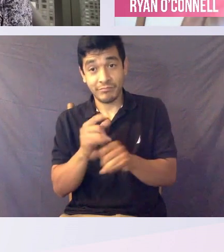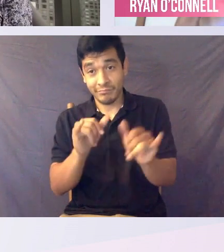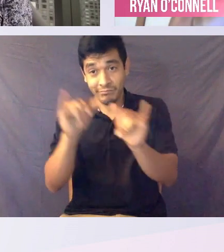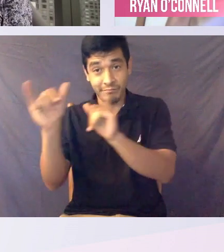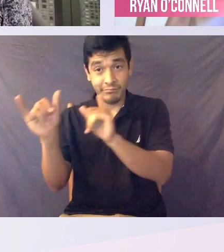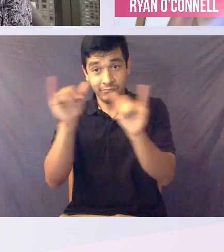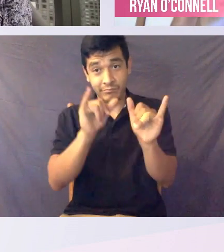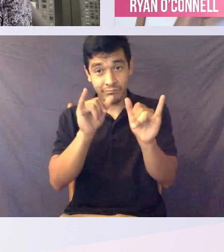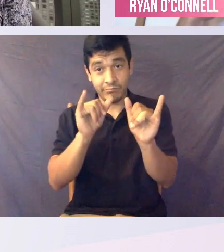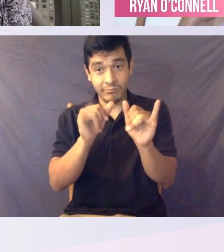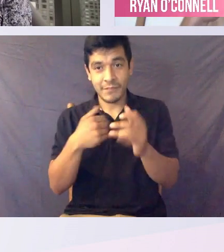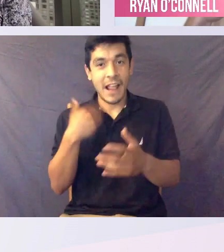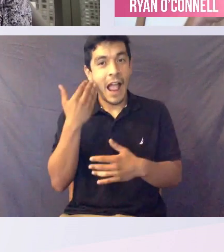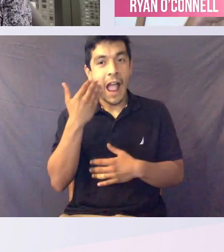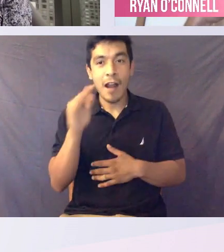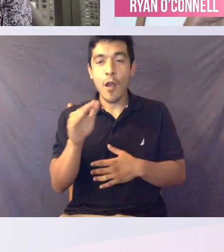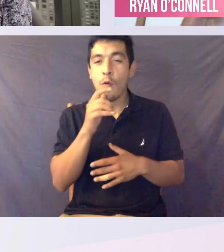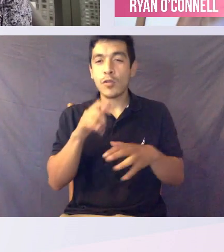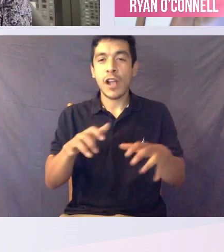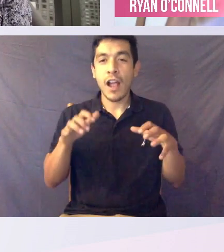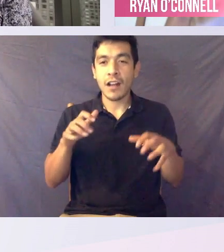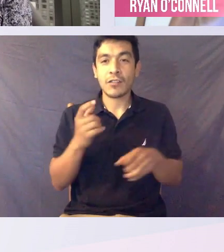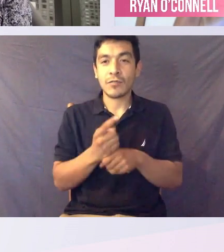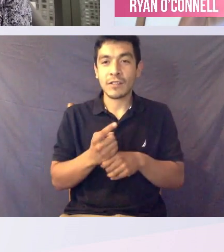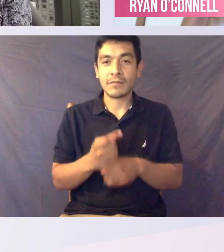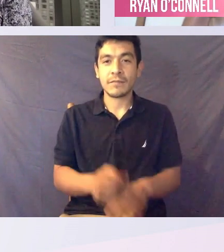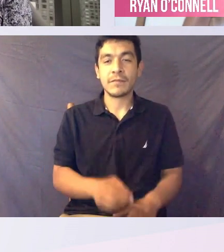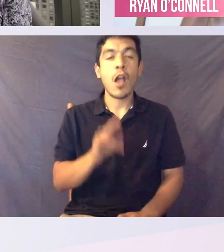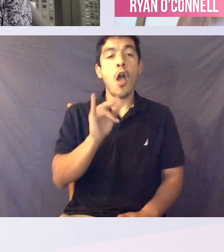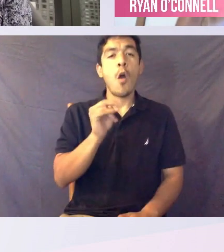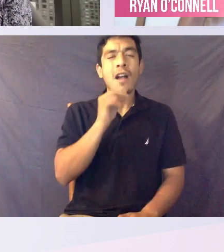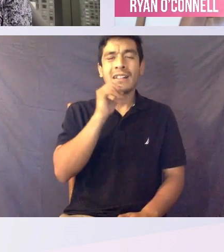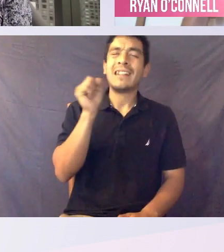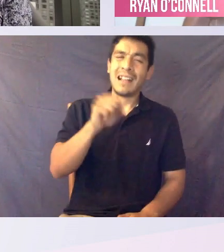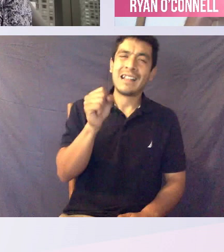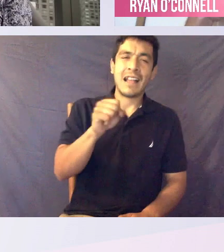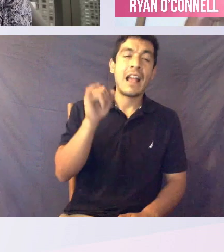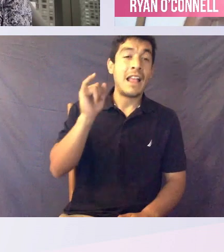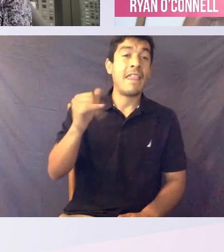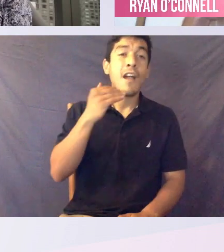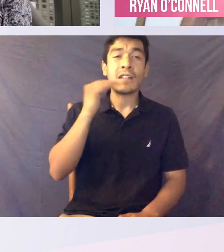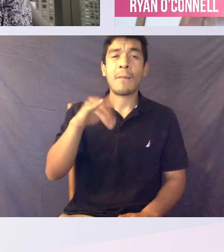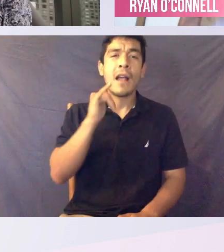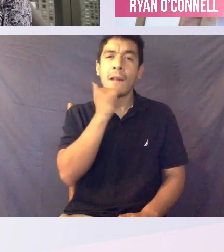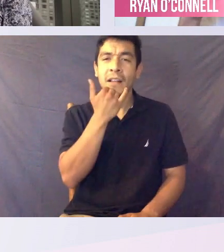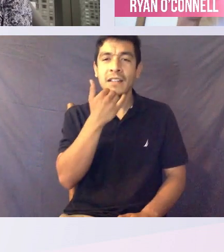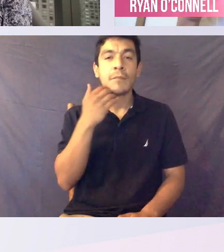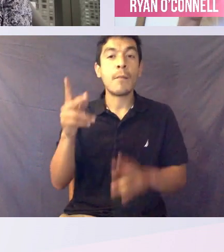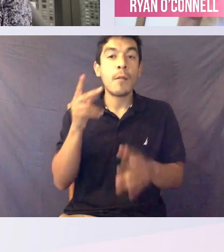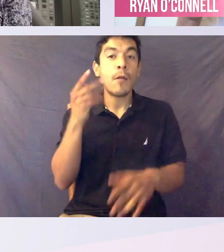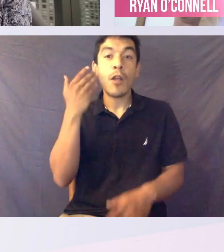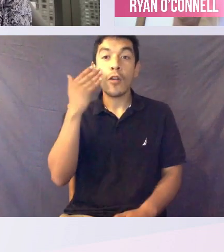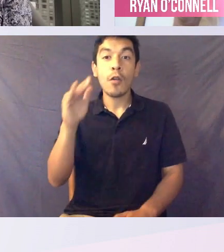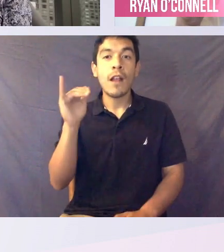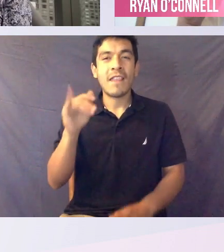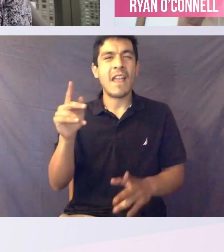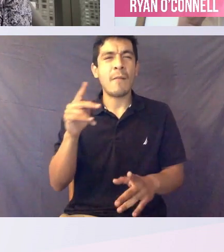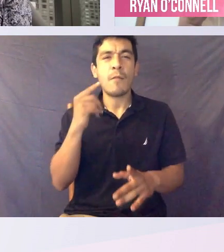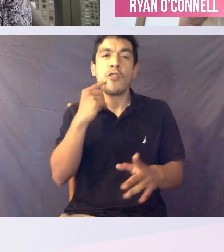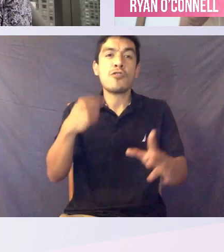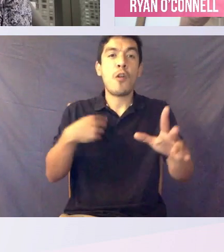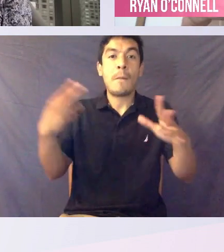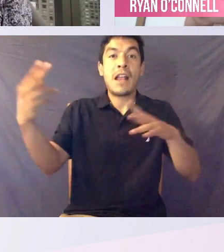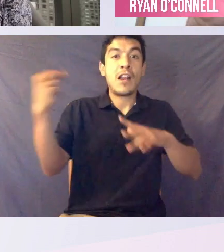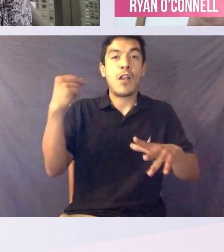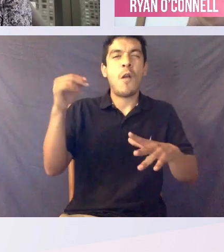lived. We don't know where the audience is. Yeah, which was such a brutal mistake, because those people didn't know that being told no is my heroine. I'm addicted to it